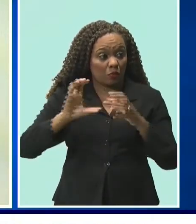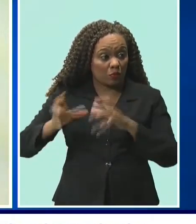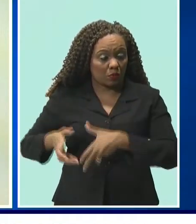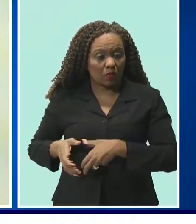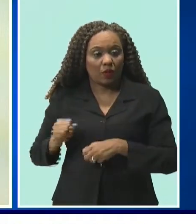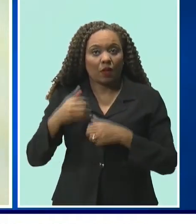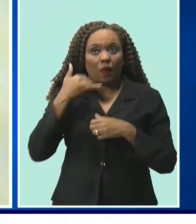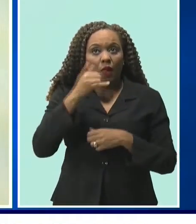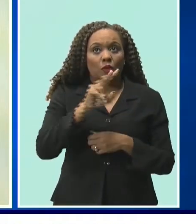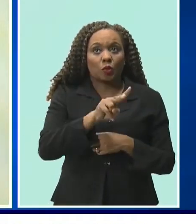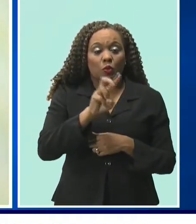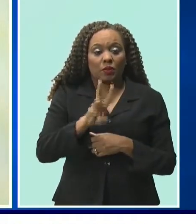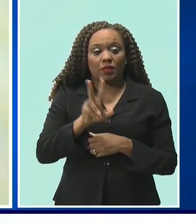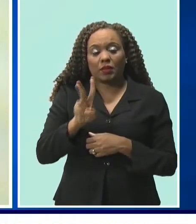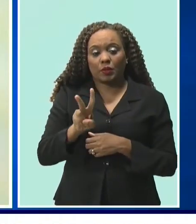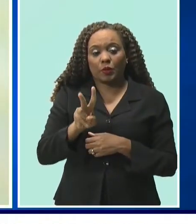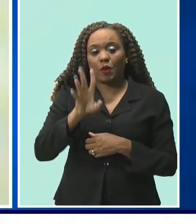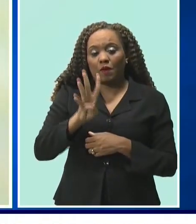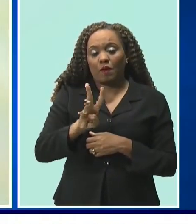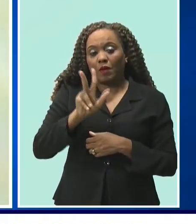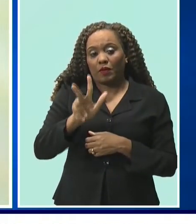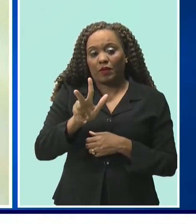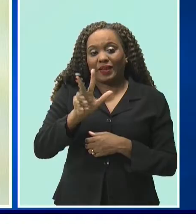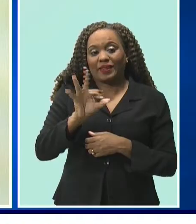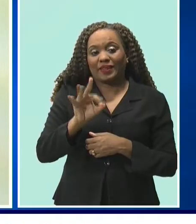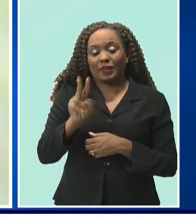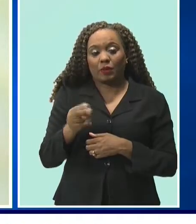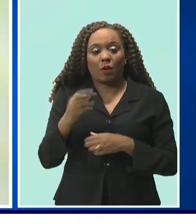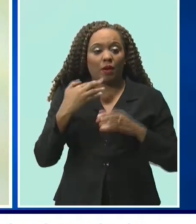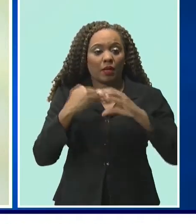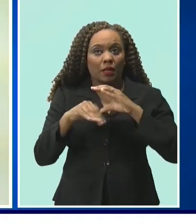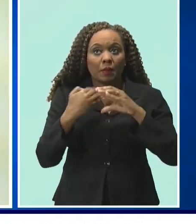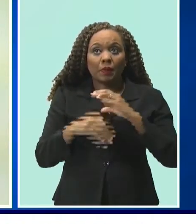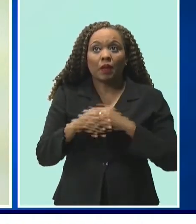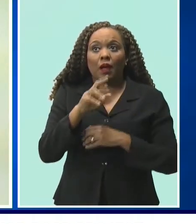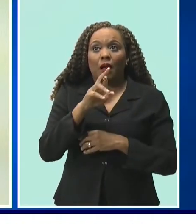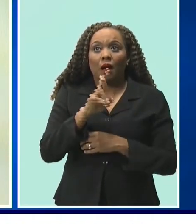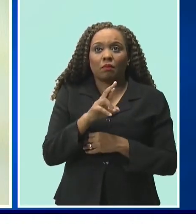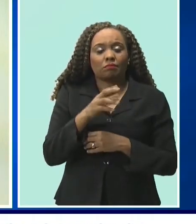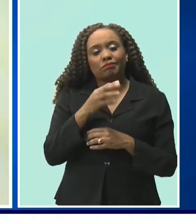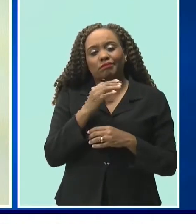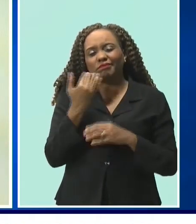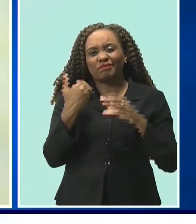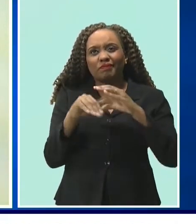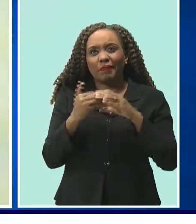call 262-4392 or email